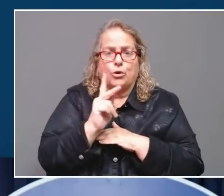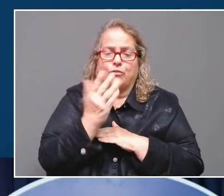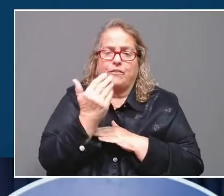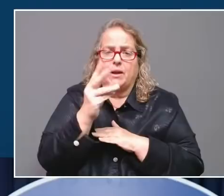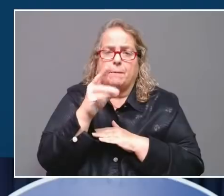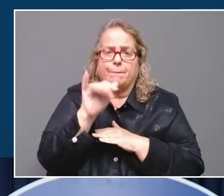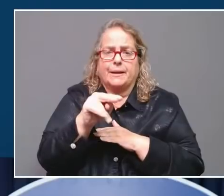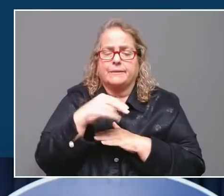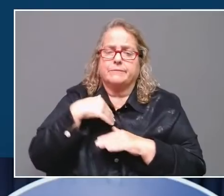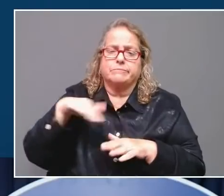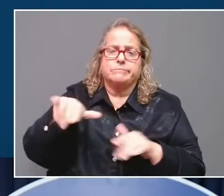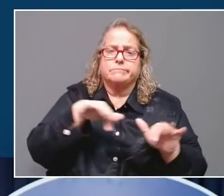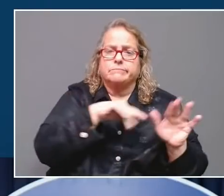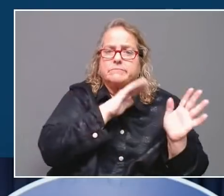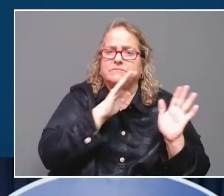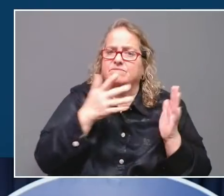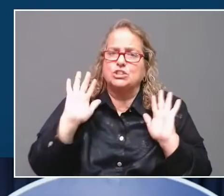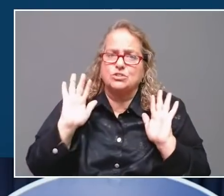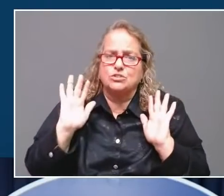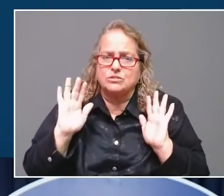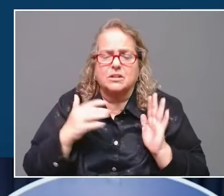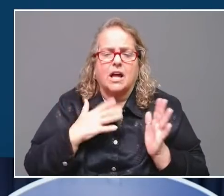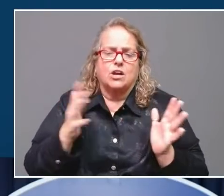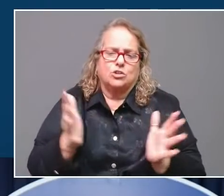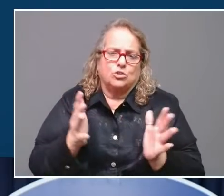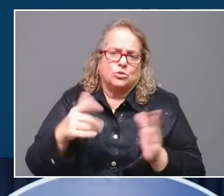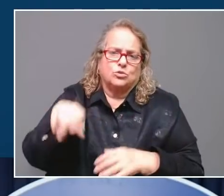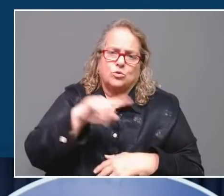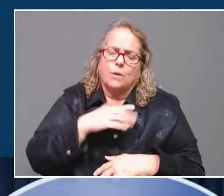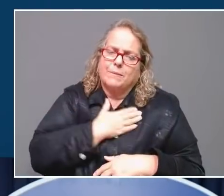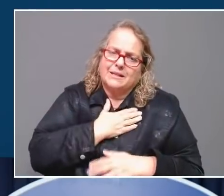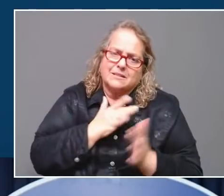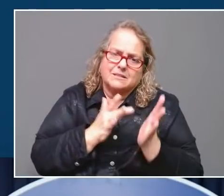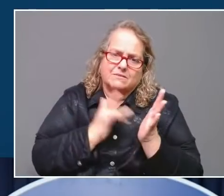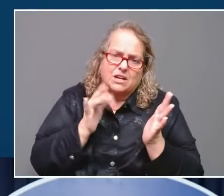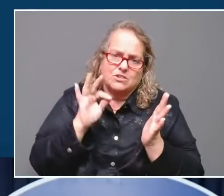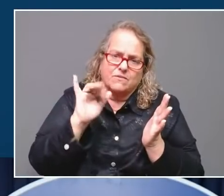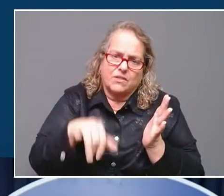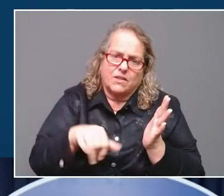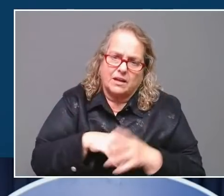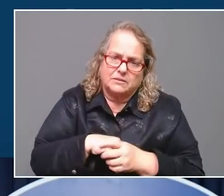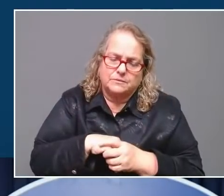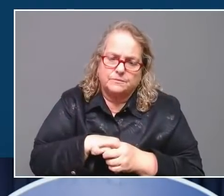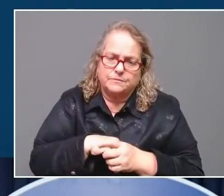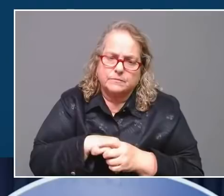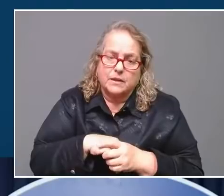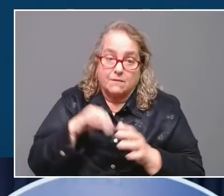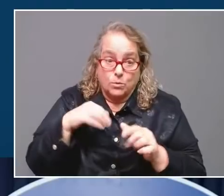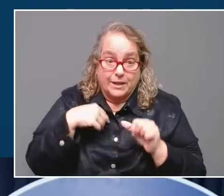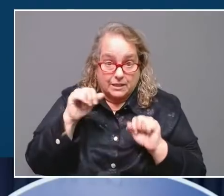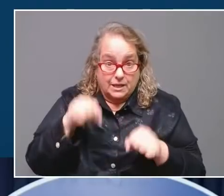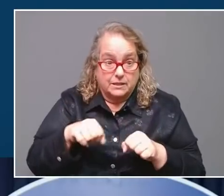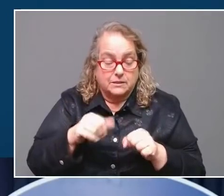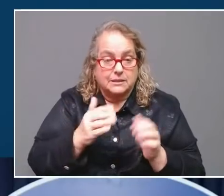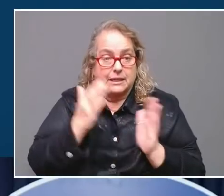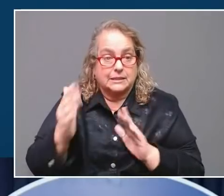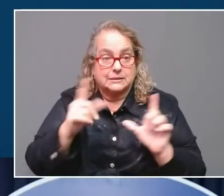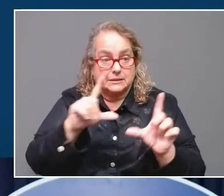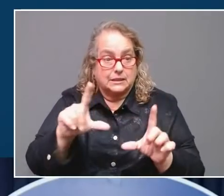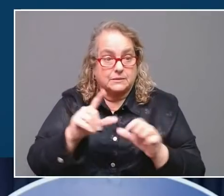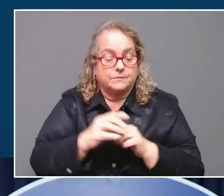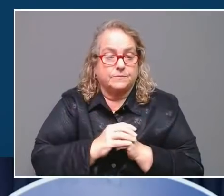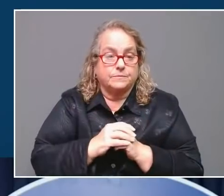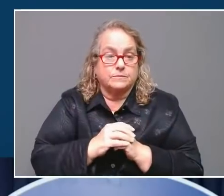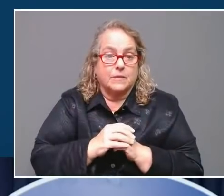So I'd encourage you all to take advantage of that. If we can Move on to the next slide, please. These